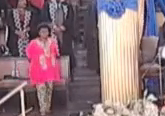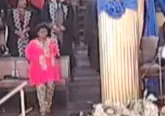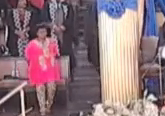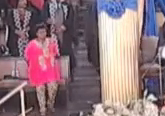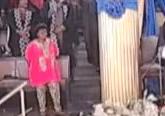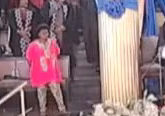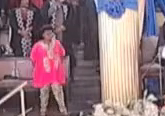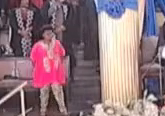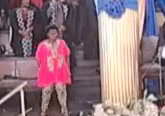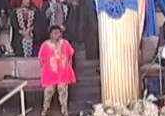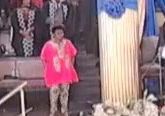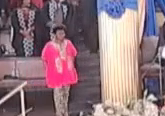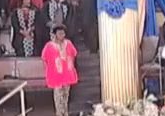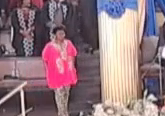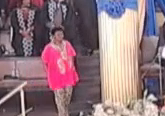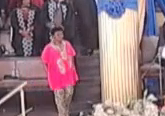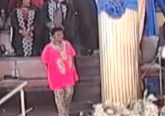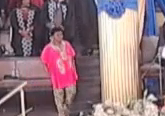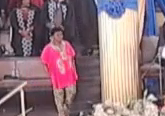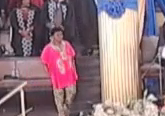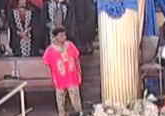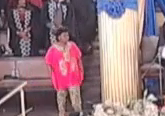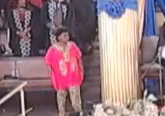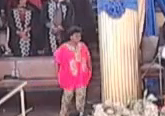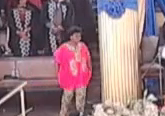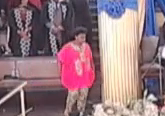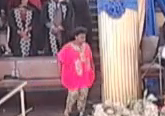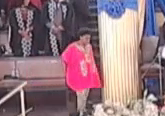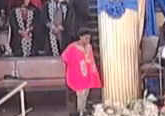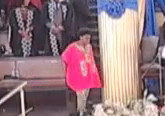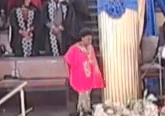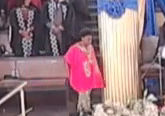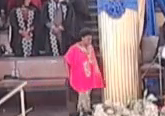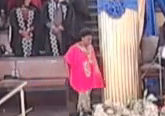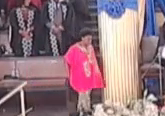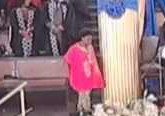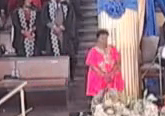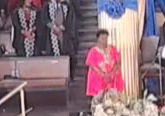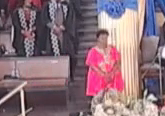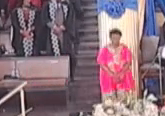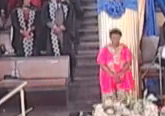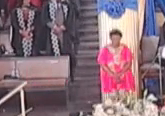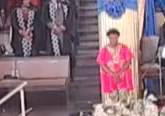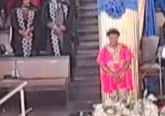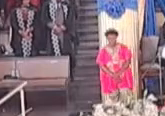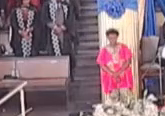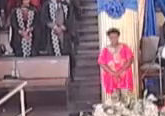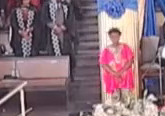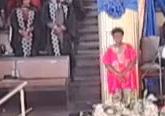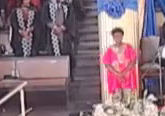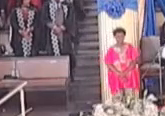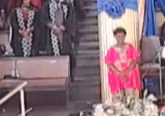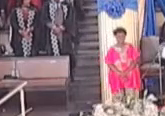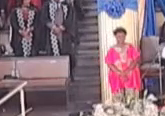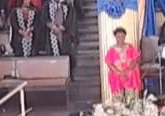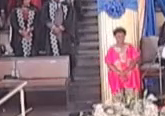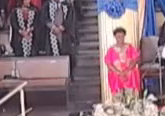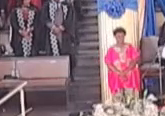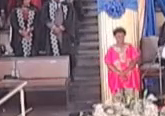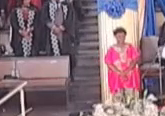any opepa empele won Lego ma penny. Gumu